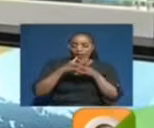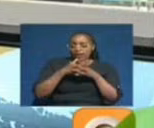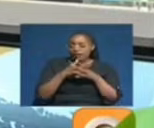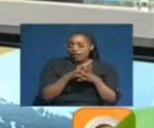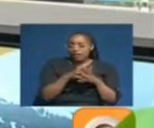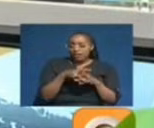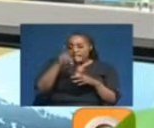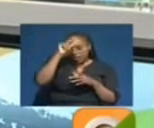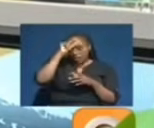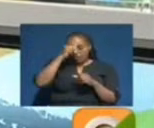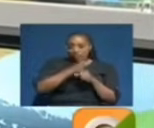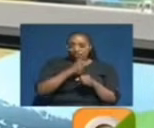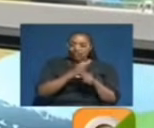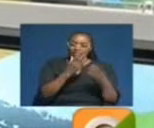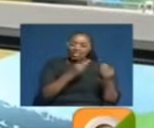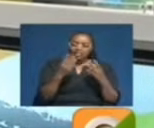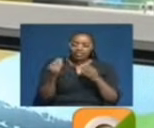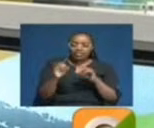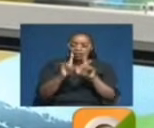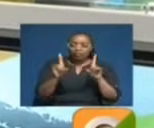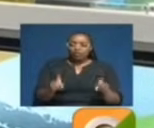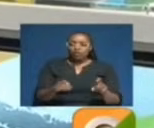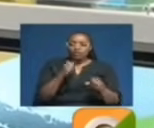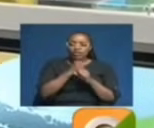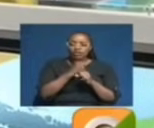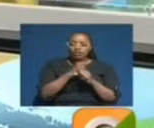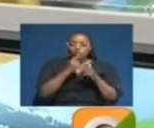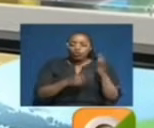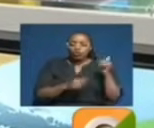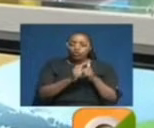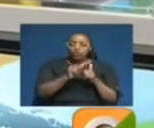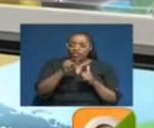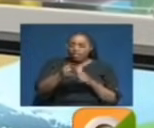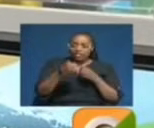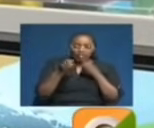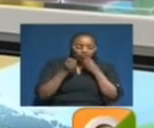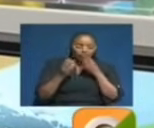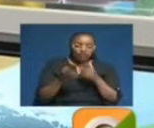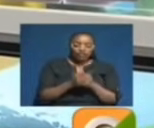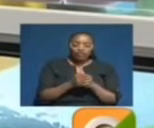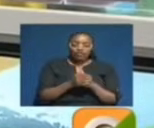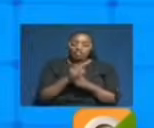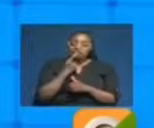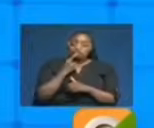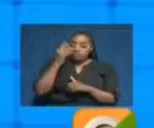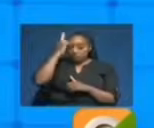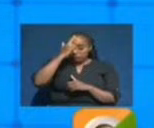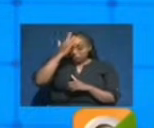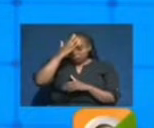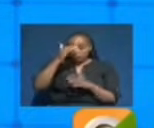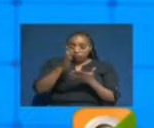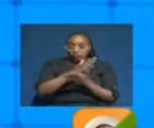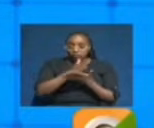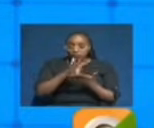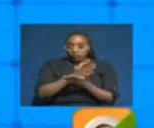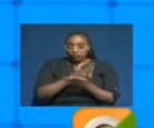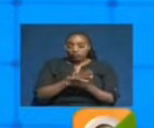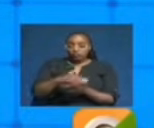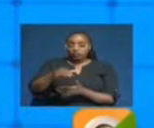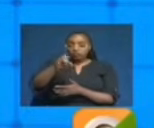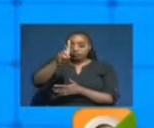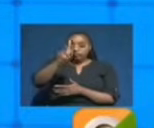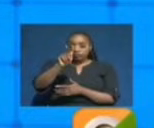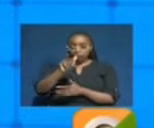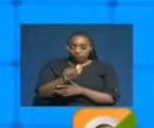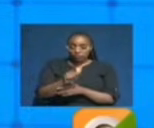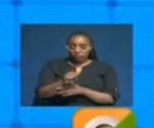example data. why we share. It's a simple question, Waziri. What are they going to do with the data? Let me give you the reason why we want to share with the data with the U.S.,